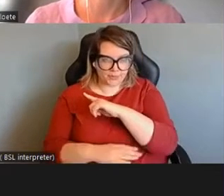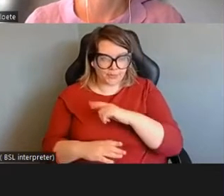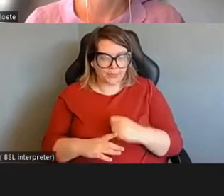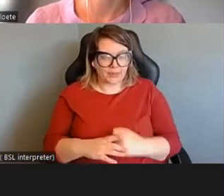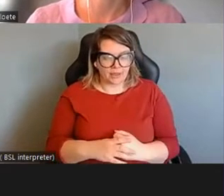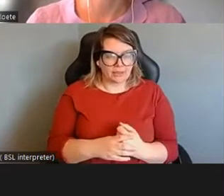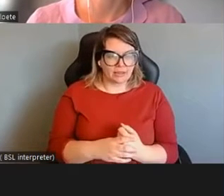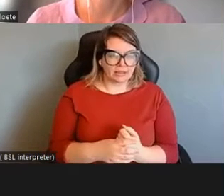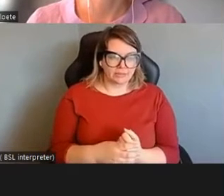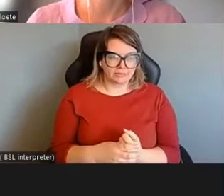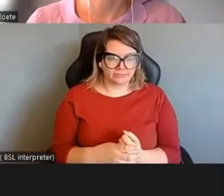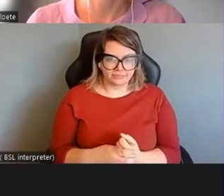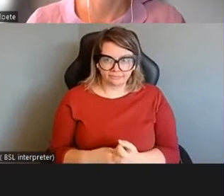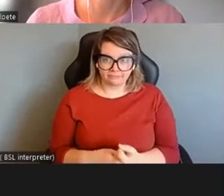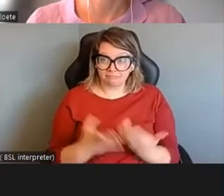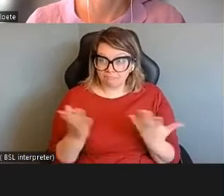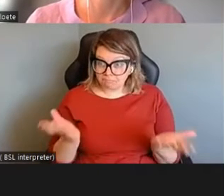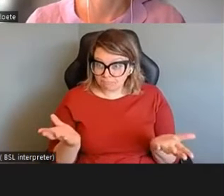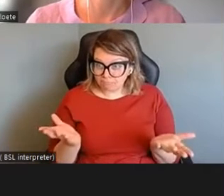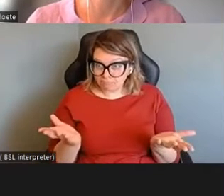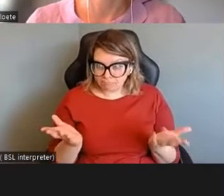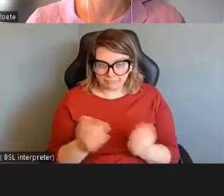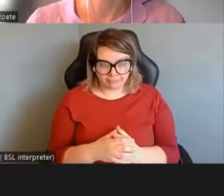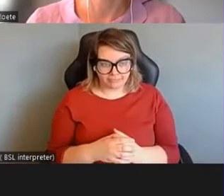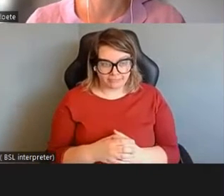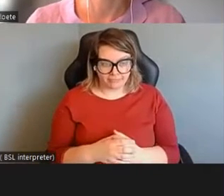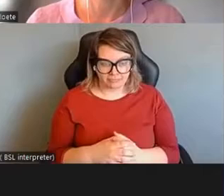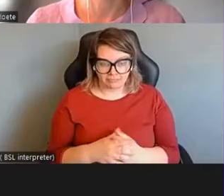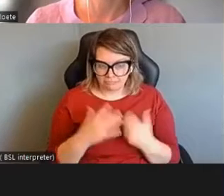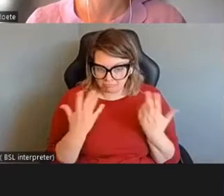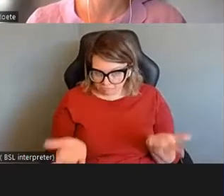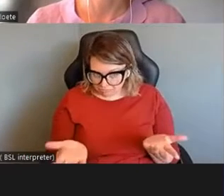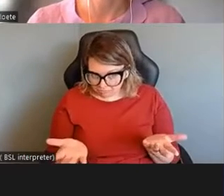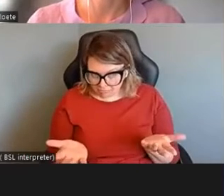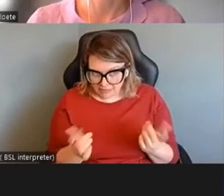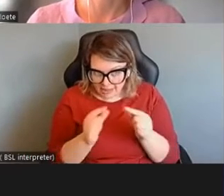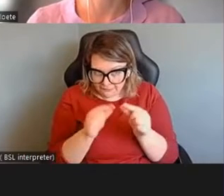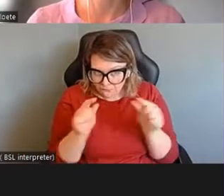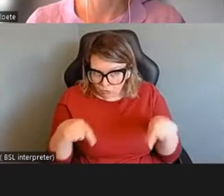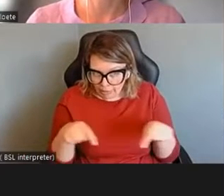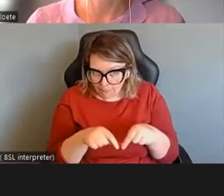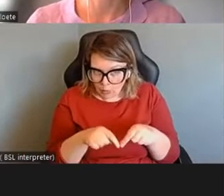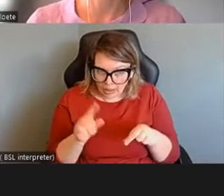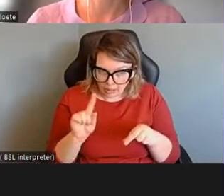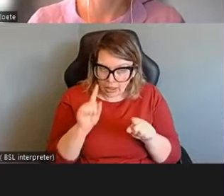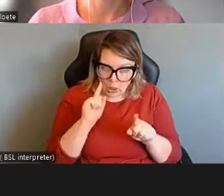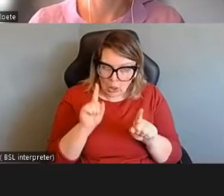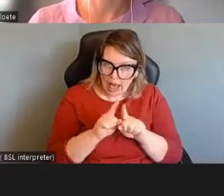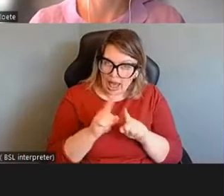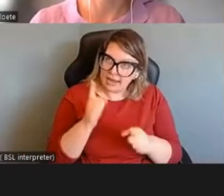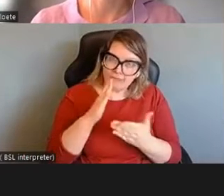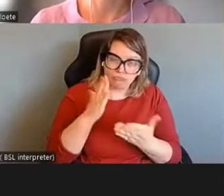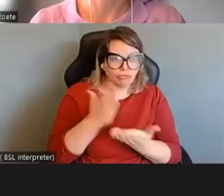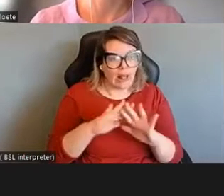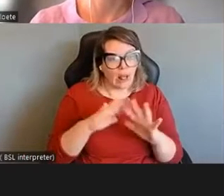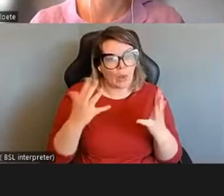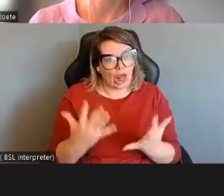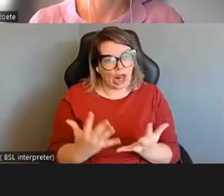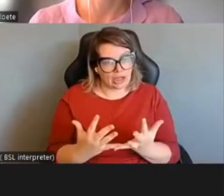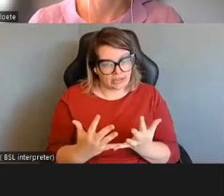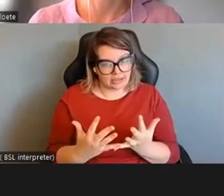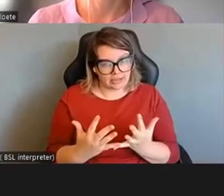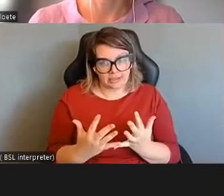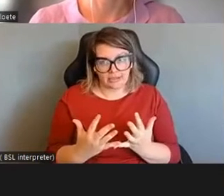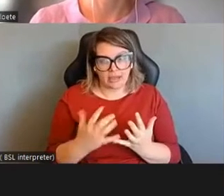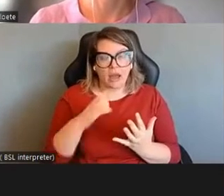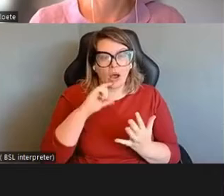So now, what does that framework look like in practice? So let me